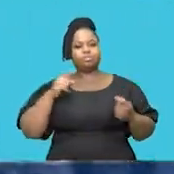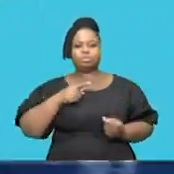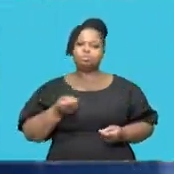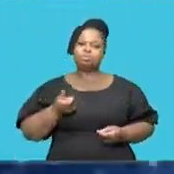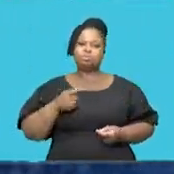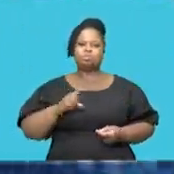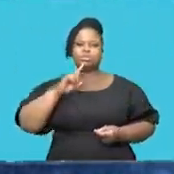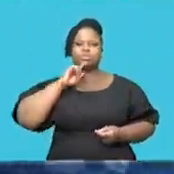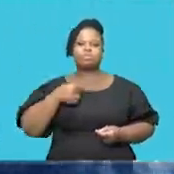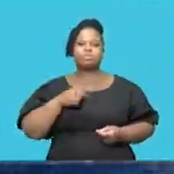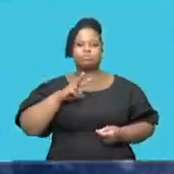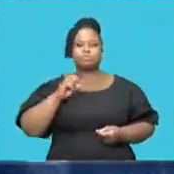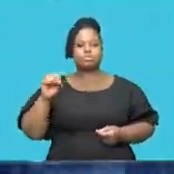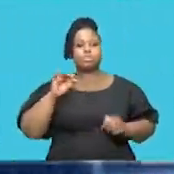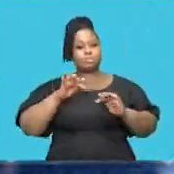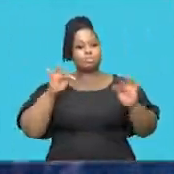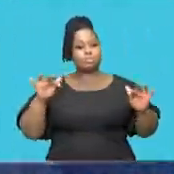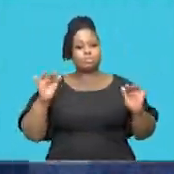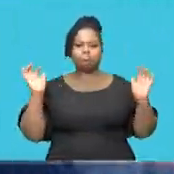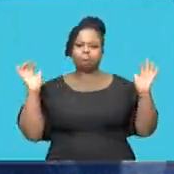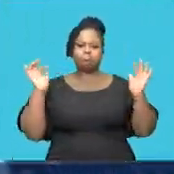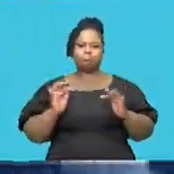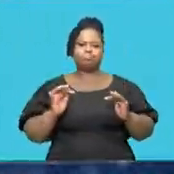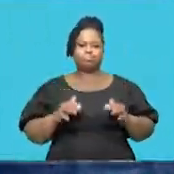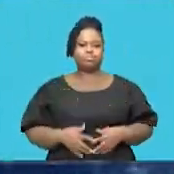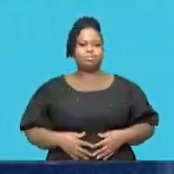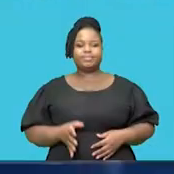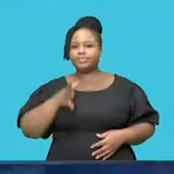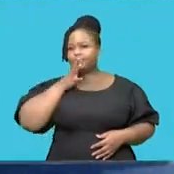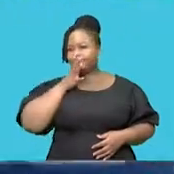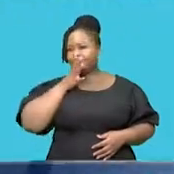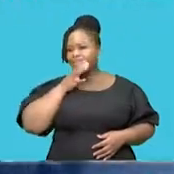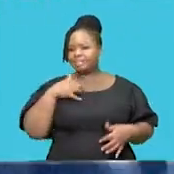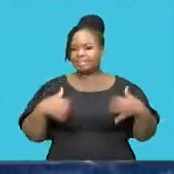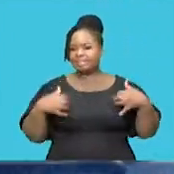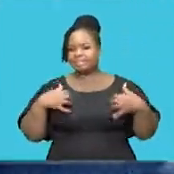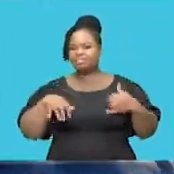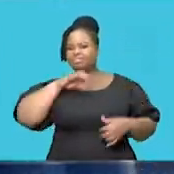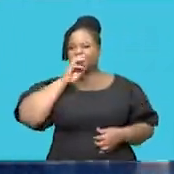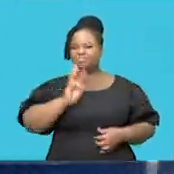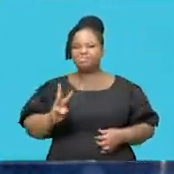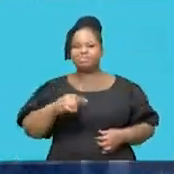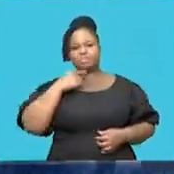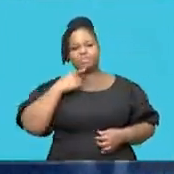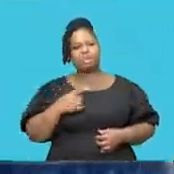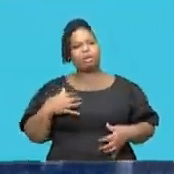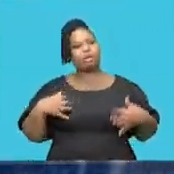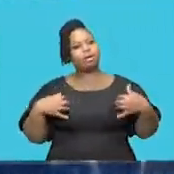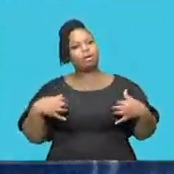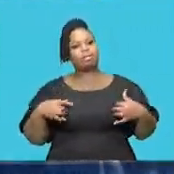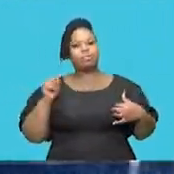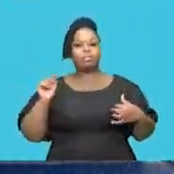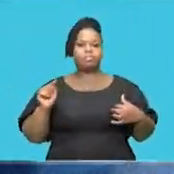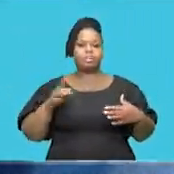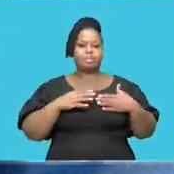about 1,200 people at the event. The crowd was ecstatic and they expressed their enthusiasm for the